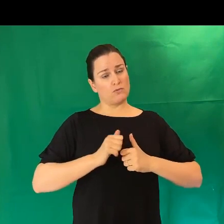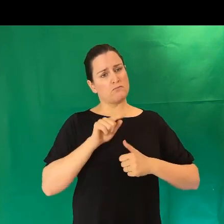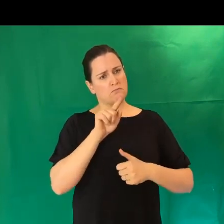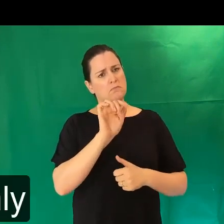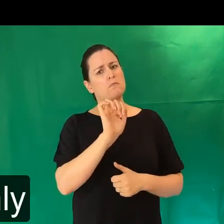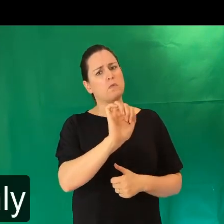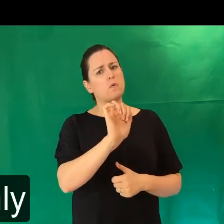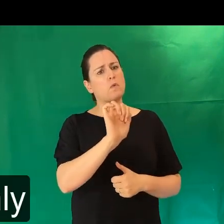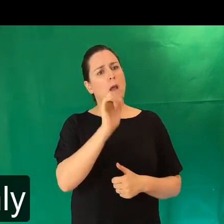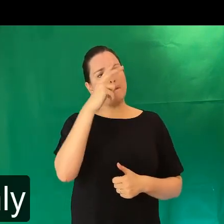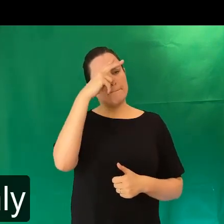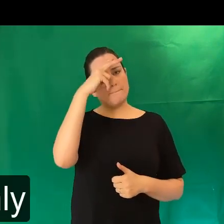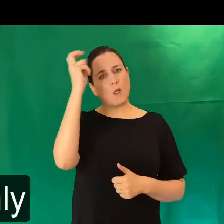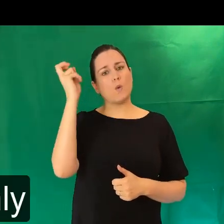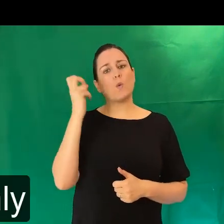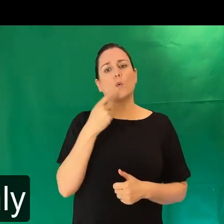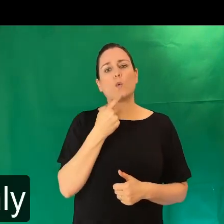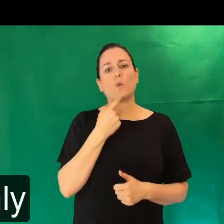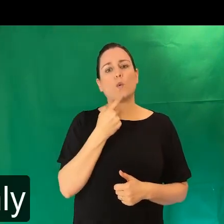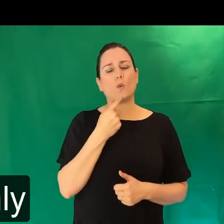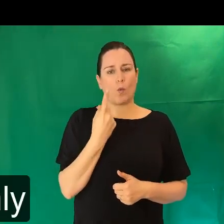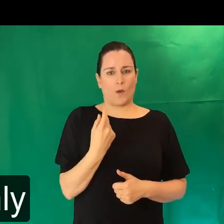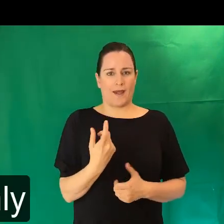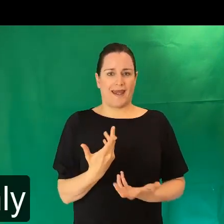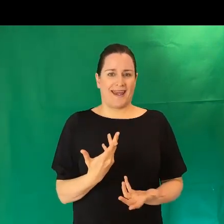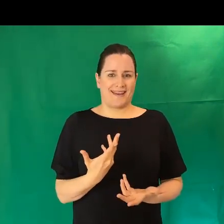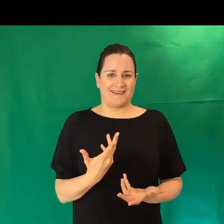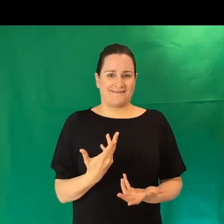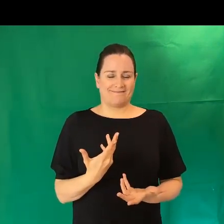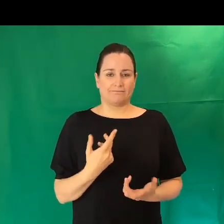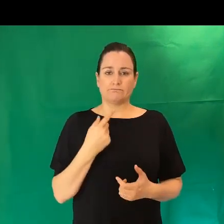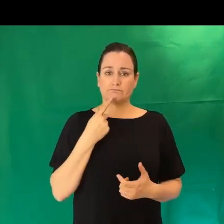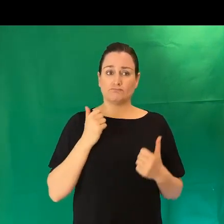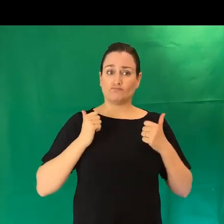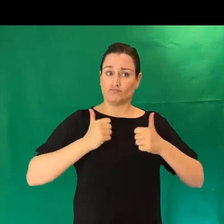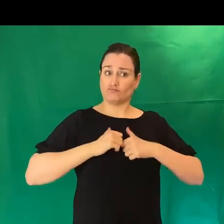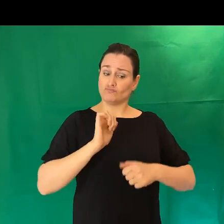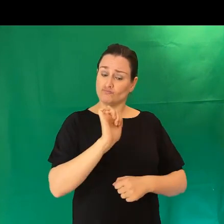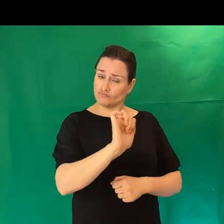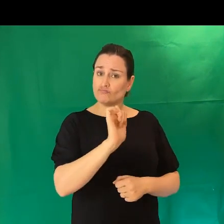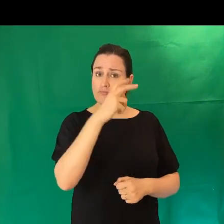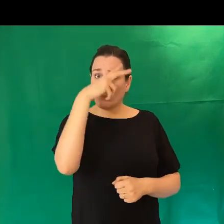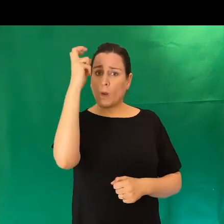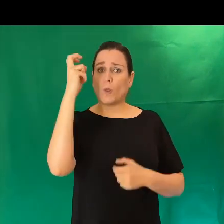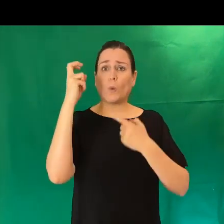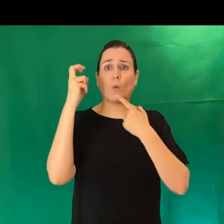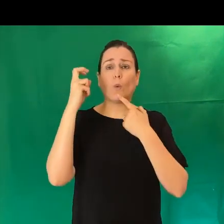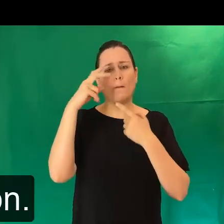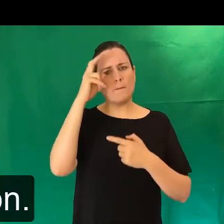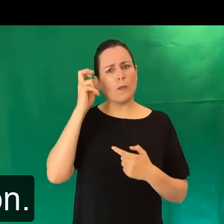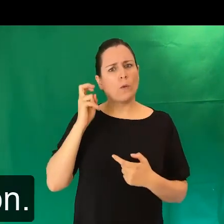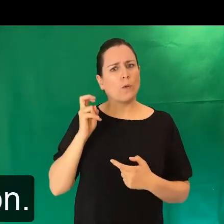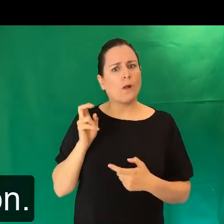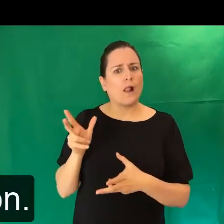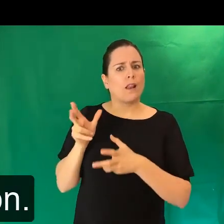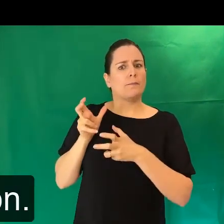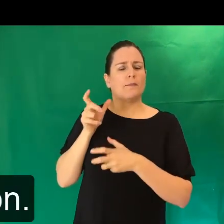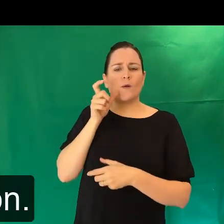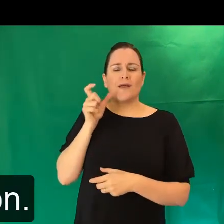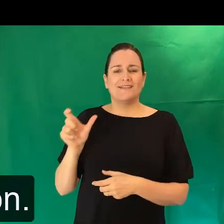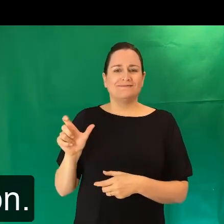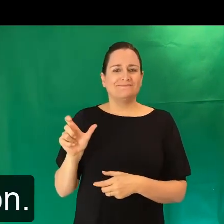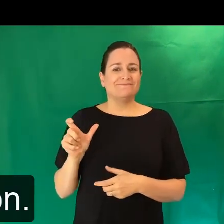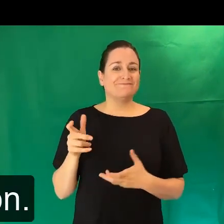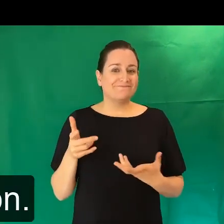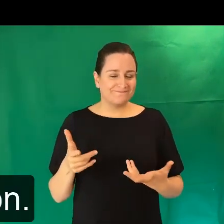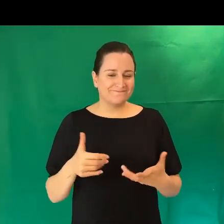full utterance is expressed in a sign language and only spoken is blue. And here the sign languages express the